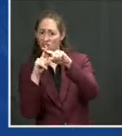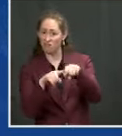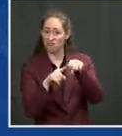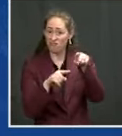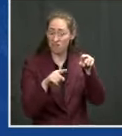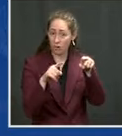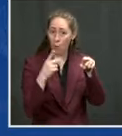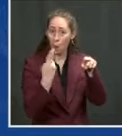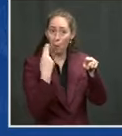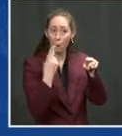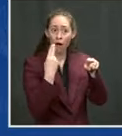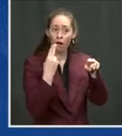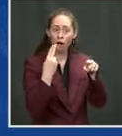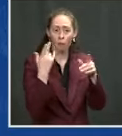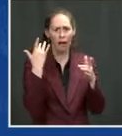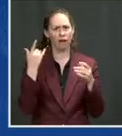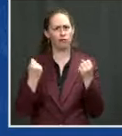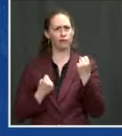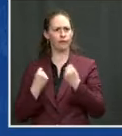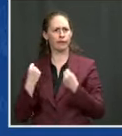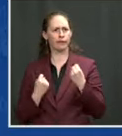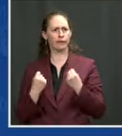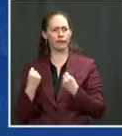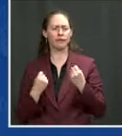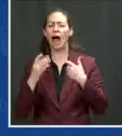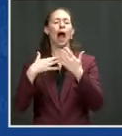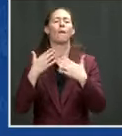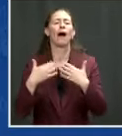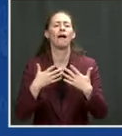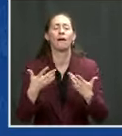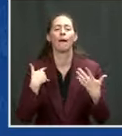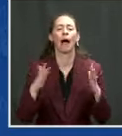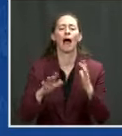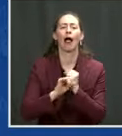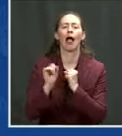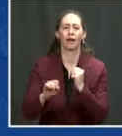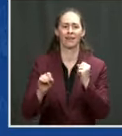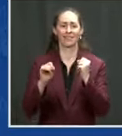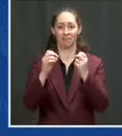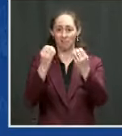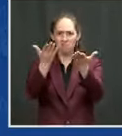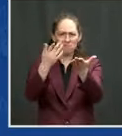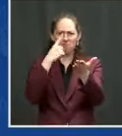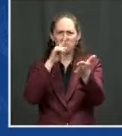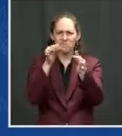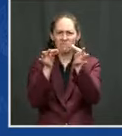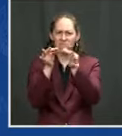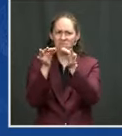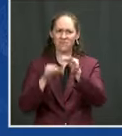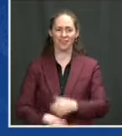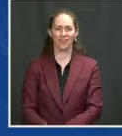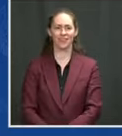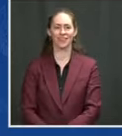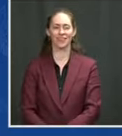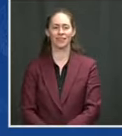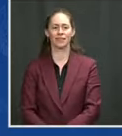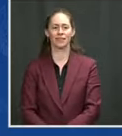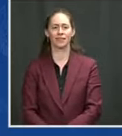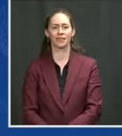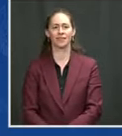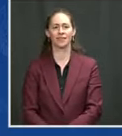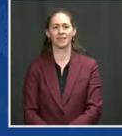have automobiles. So, anyway, I don't want to hold you up from the game here either, Charlie, but you've been doing a hell of a job across